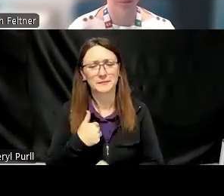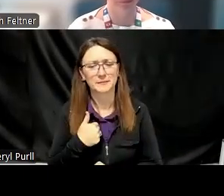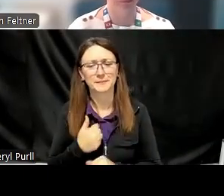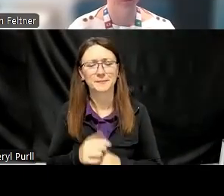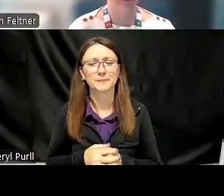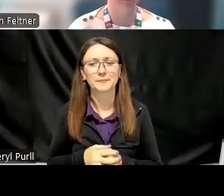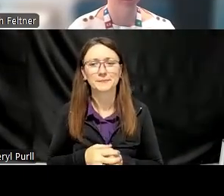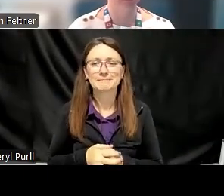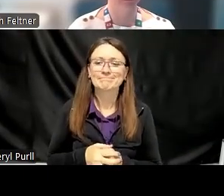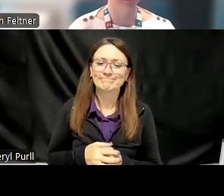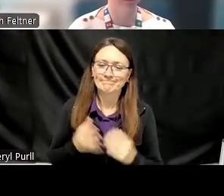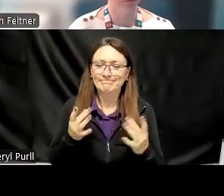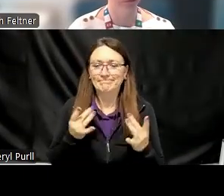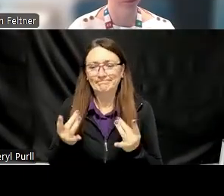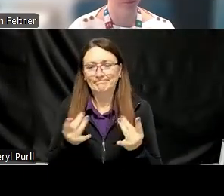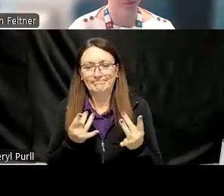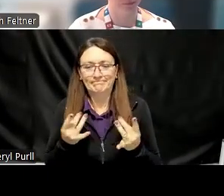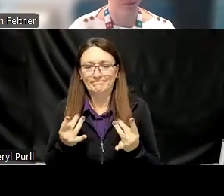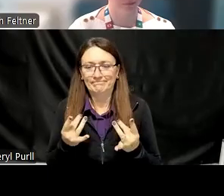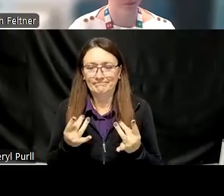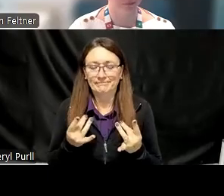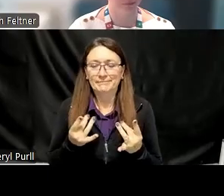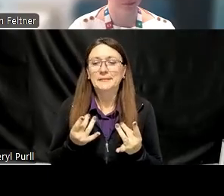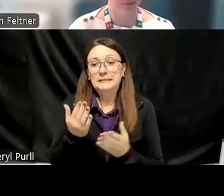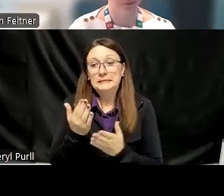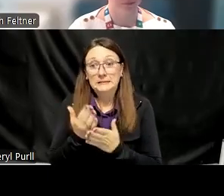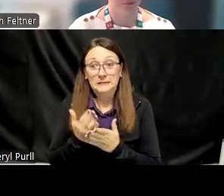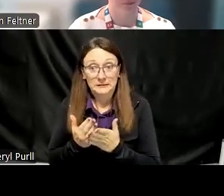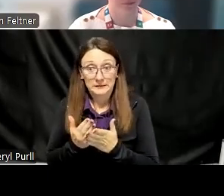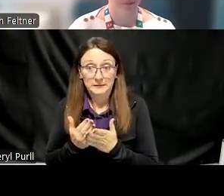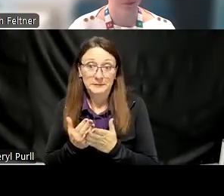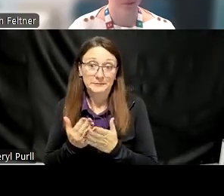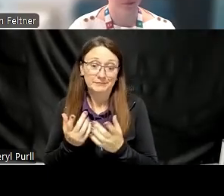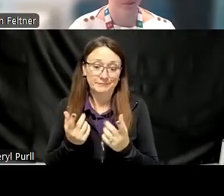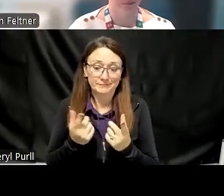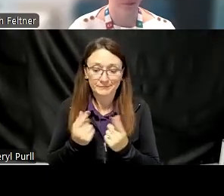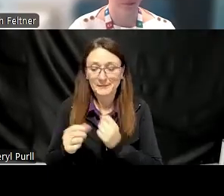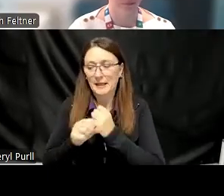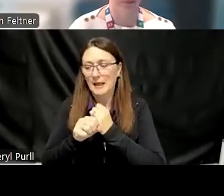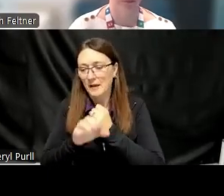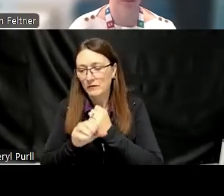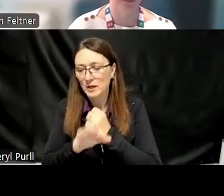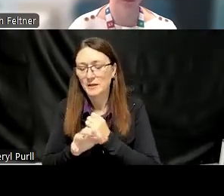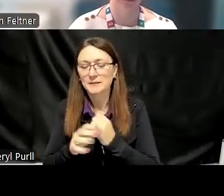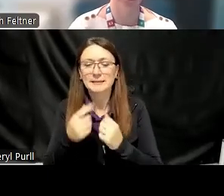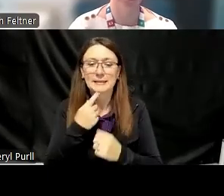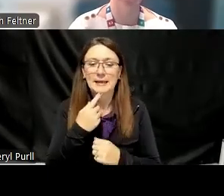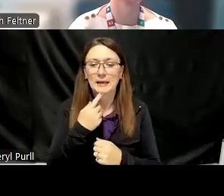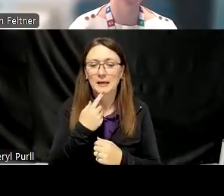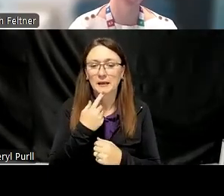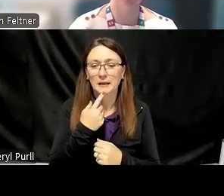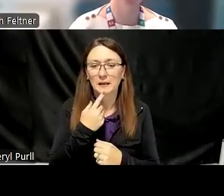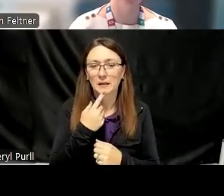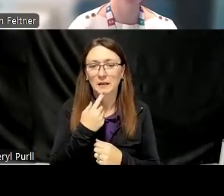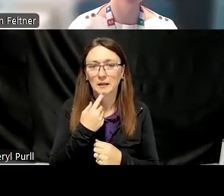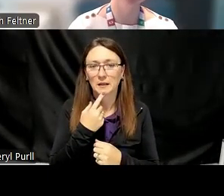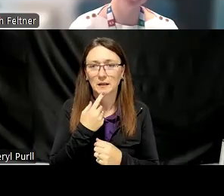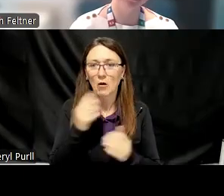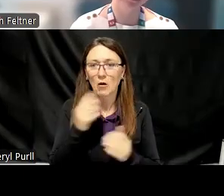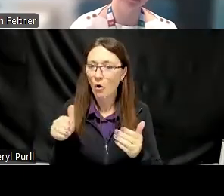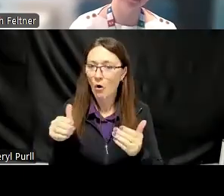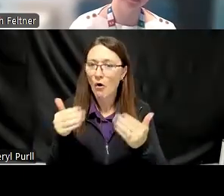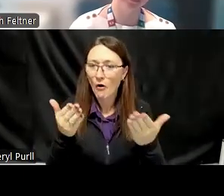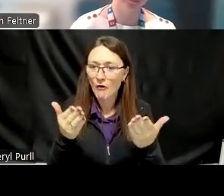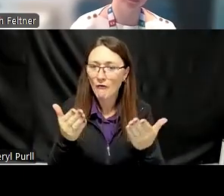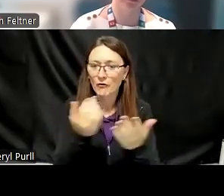It's tricky because a lot of people do, and some of the advertisements that we see, promote these offers for free